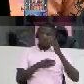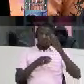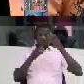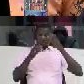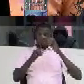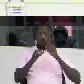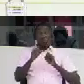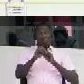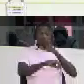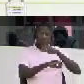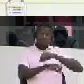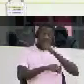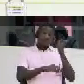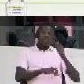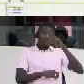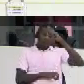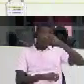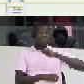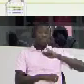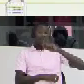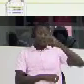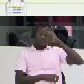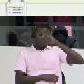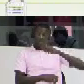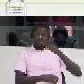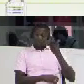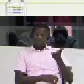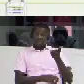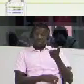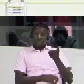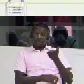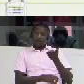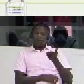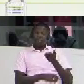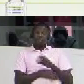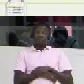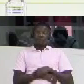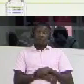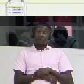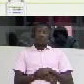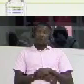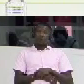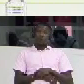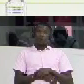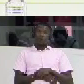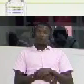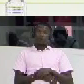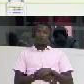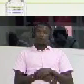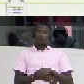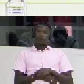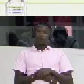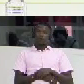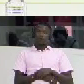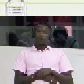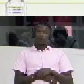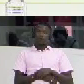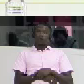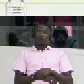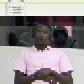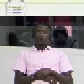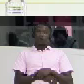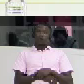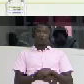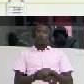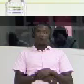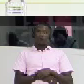the men. Ci tënk rek pour leeral bon dafa mel ni yow yaa nekk ci diggante kilifa ya ca kaw ak